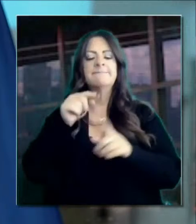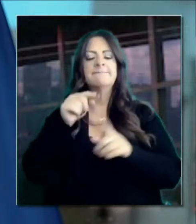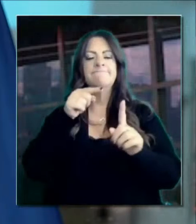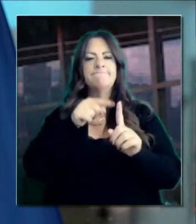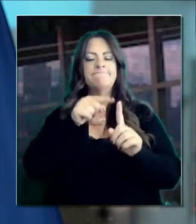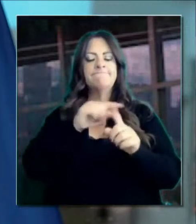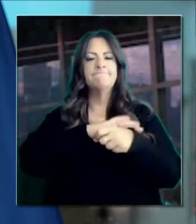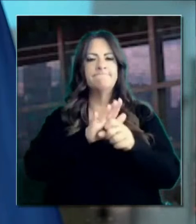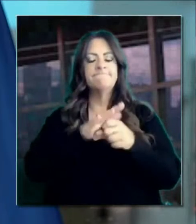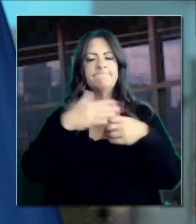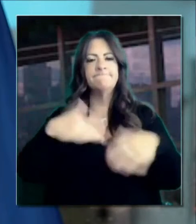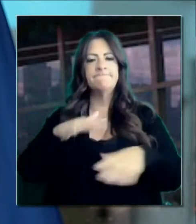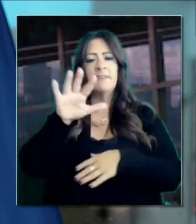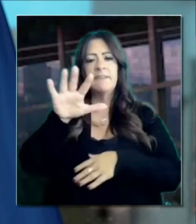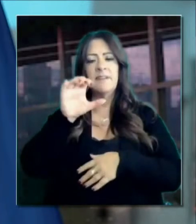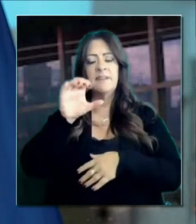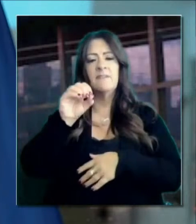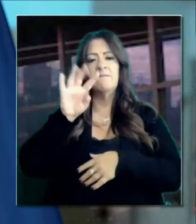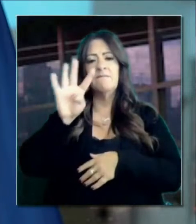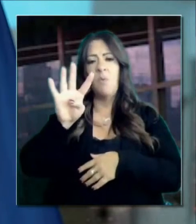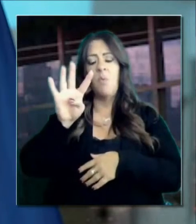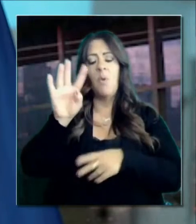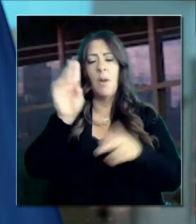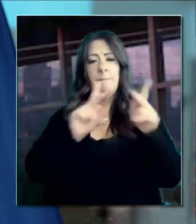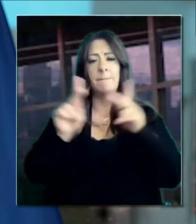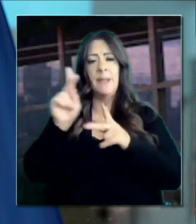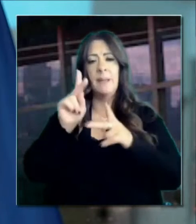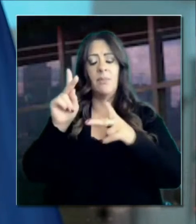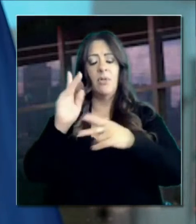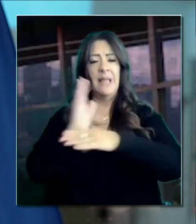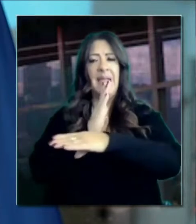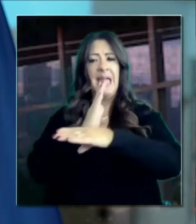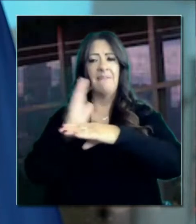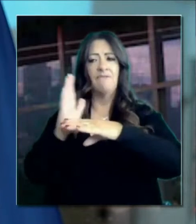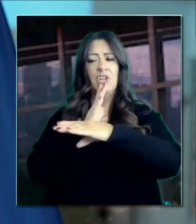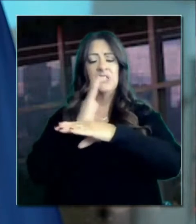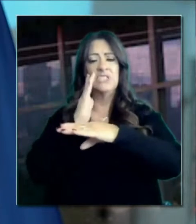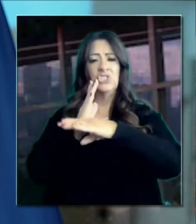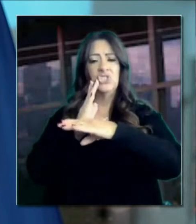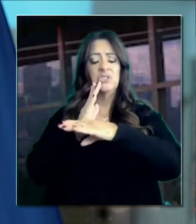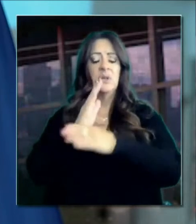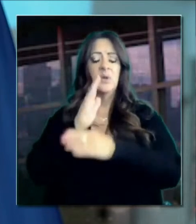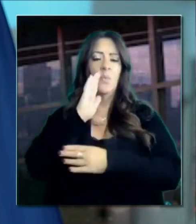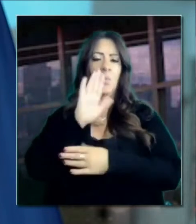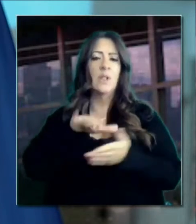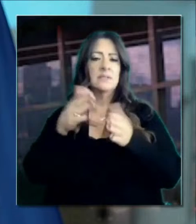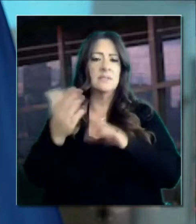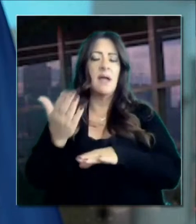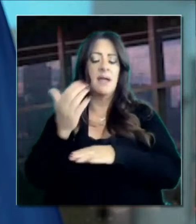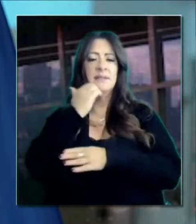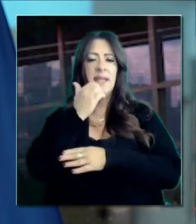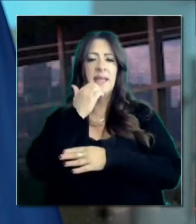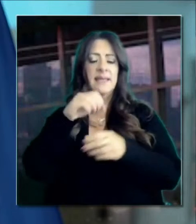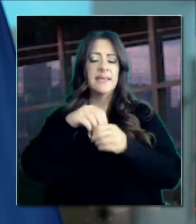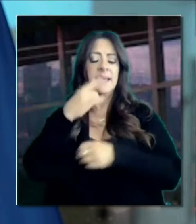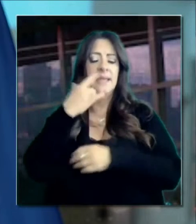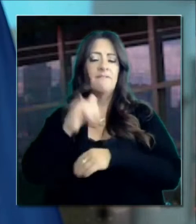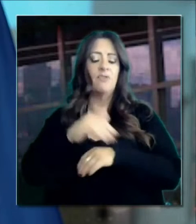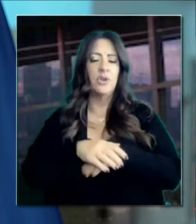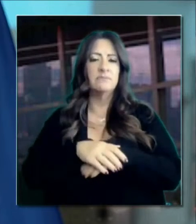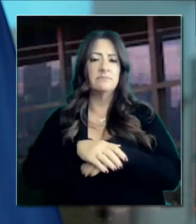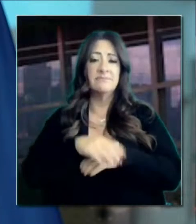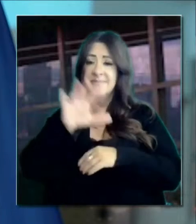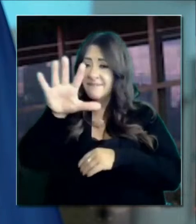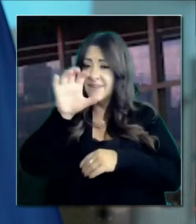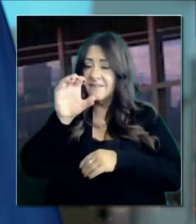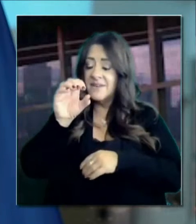itself. 504 people on average losing their lives on any given day here in the state of California.